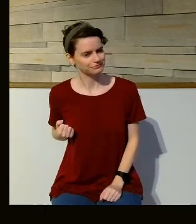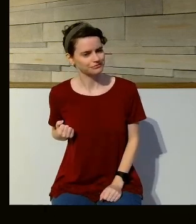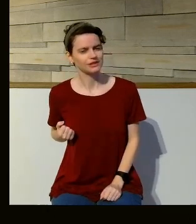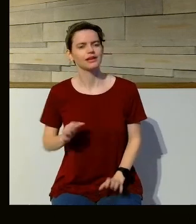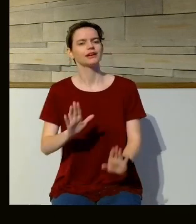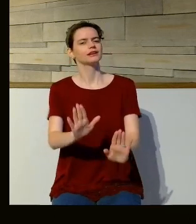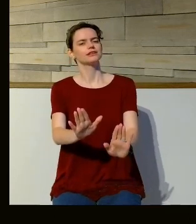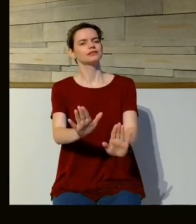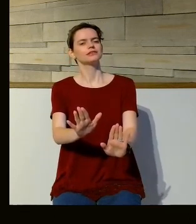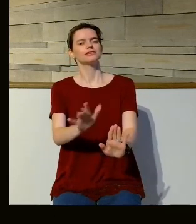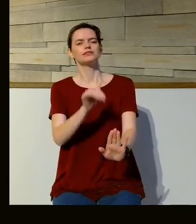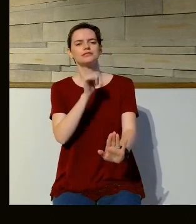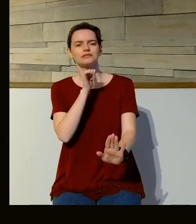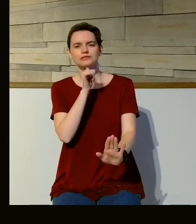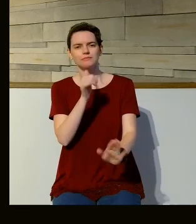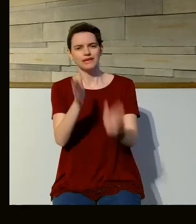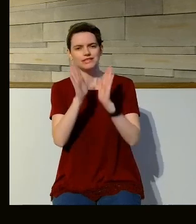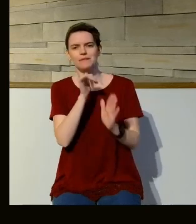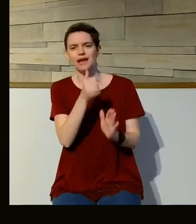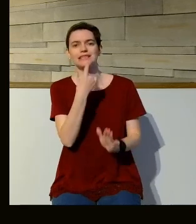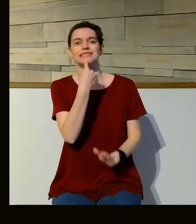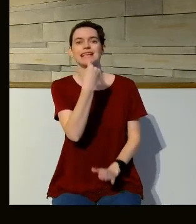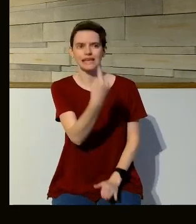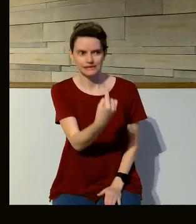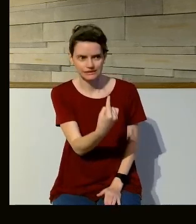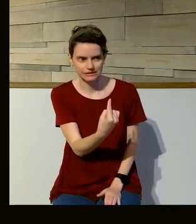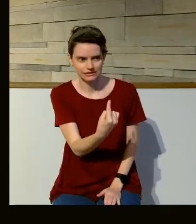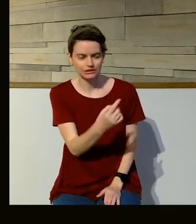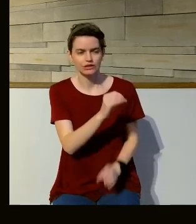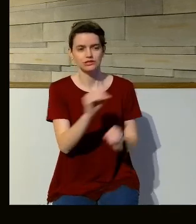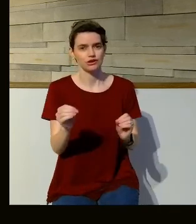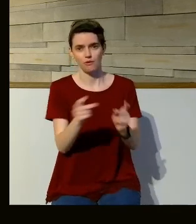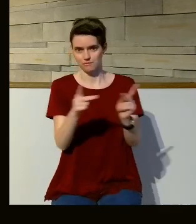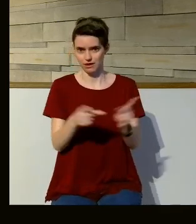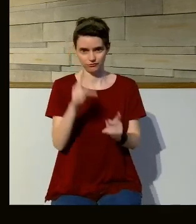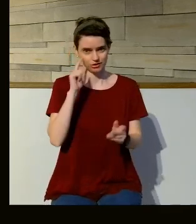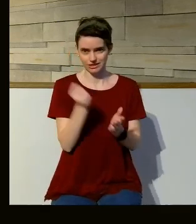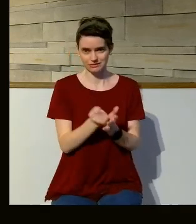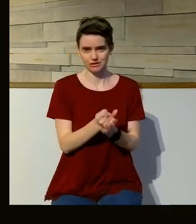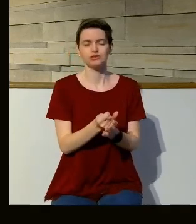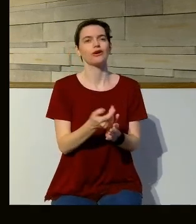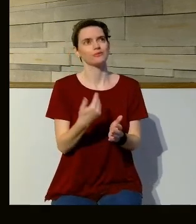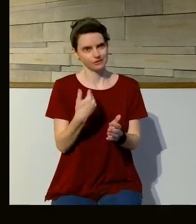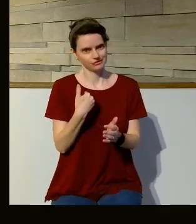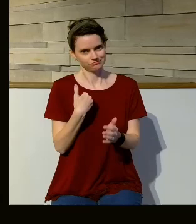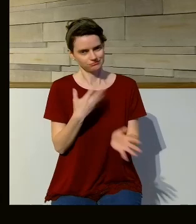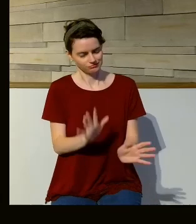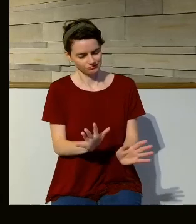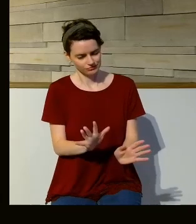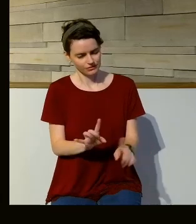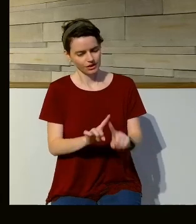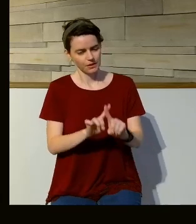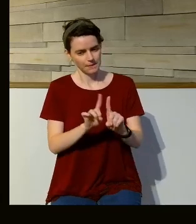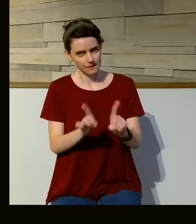Now don't hear me saying what I'm not saying. I'm not saying there's necessarily no place for testimony. That's a whole other discussion. But I'll put